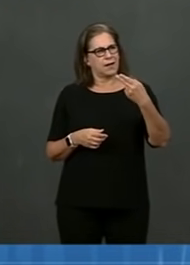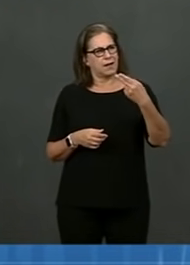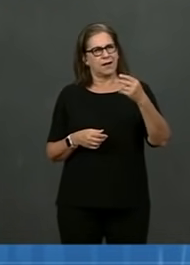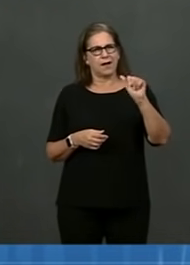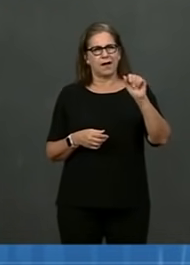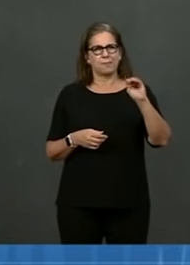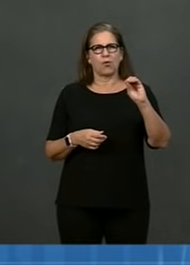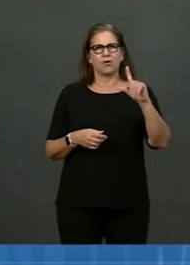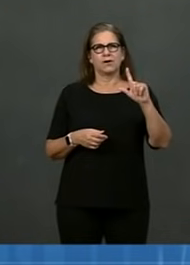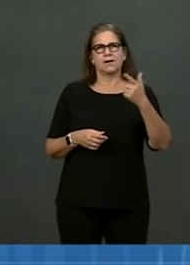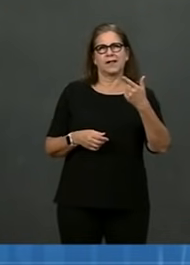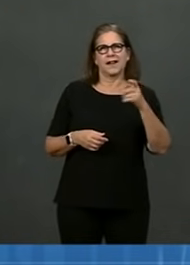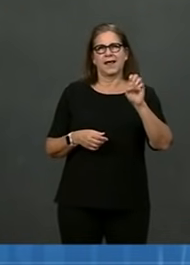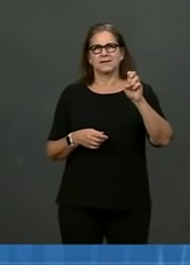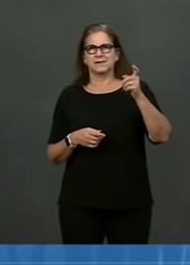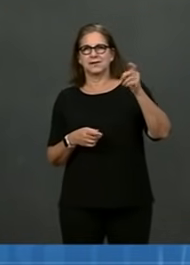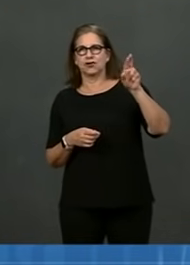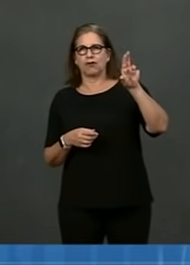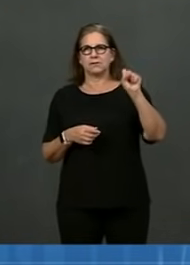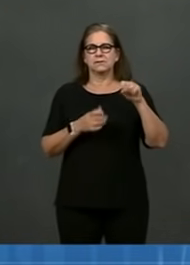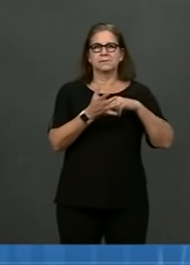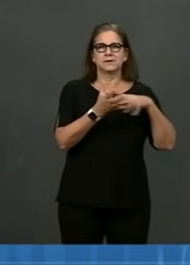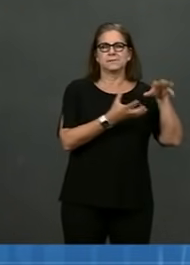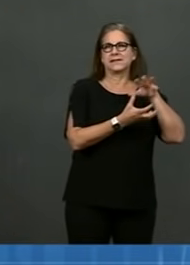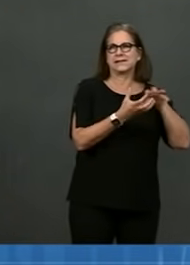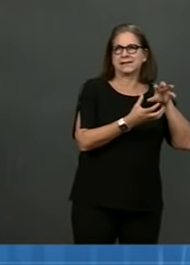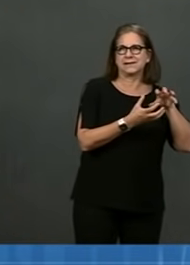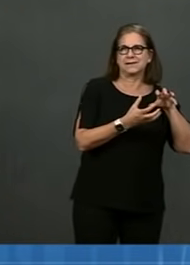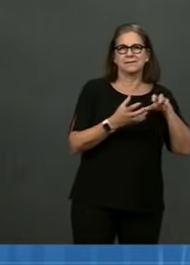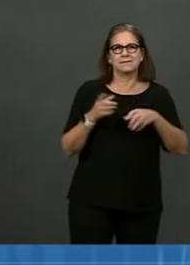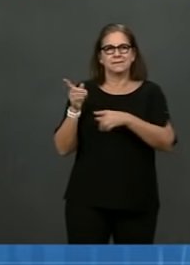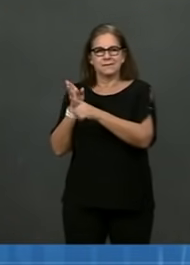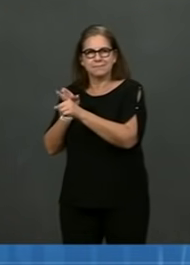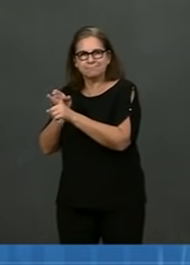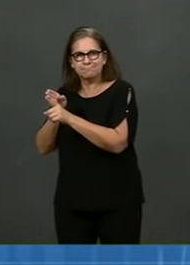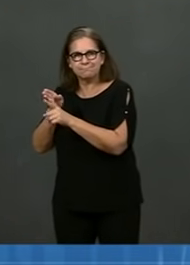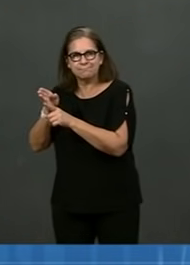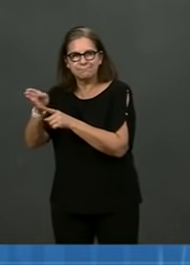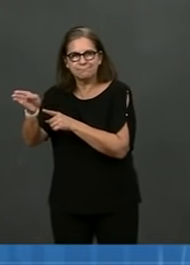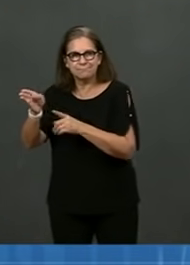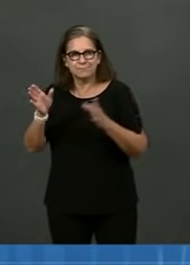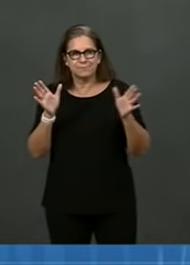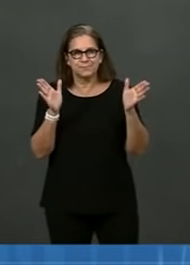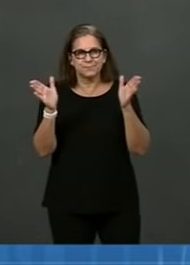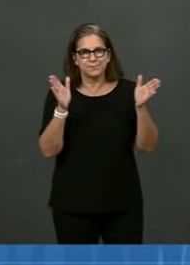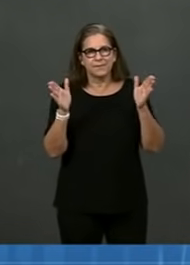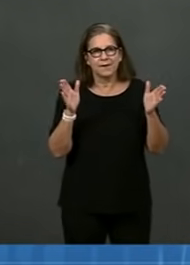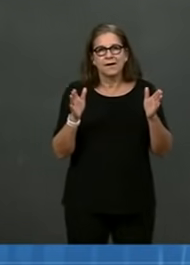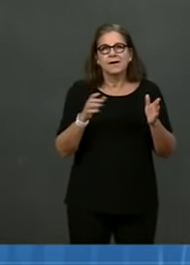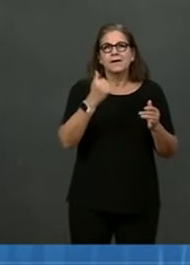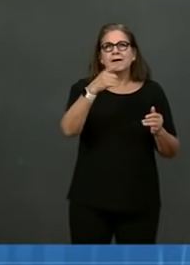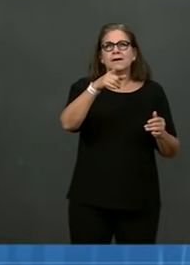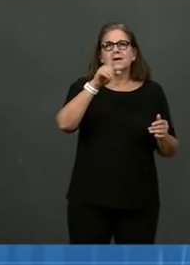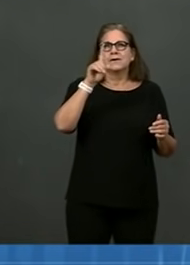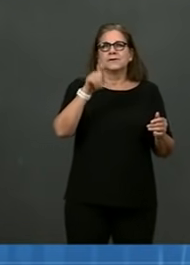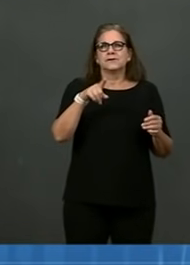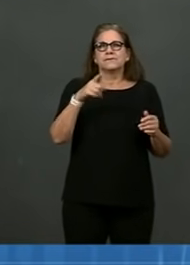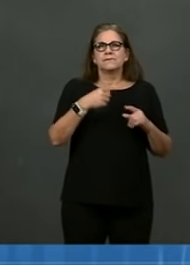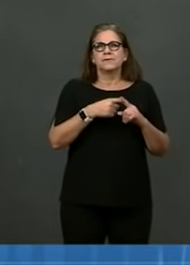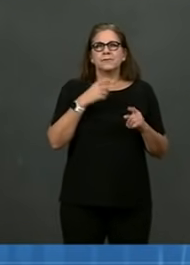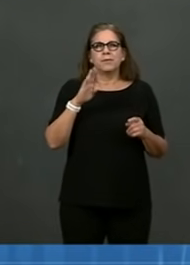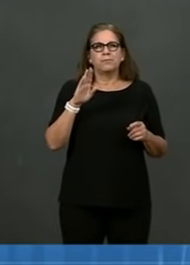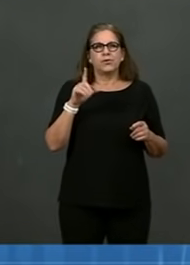Thank you so much for taking my question. I was wondering when we might have data on boosting with the 50 microgram dose of Moderna, since